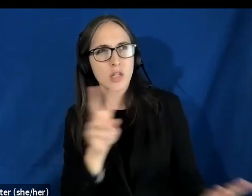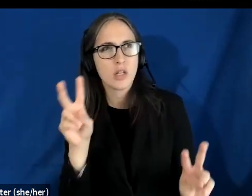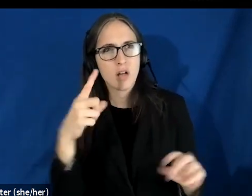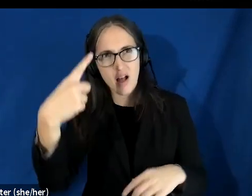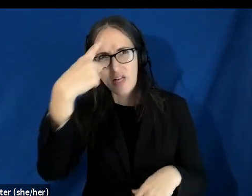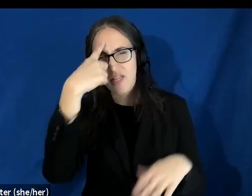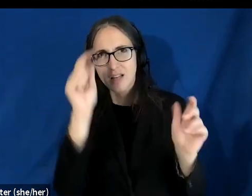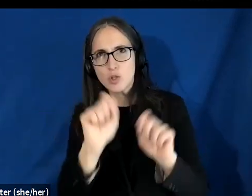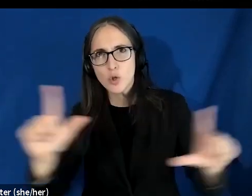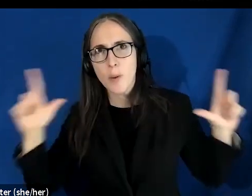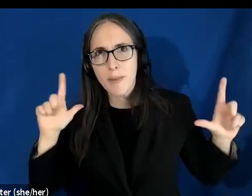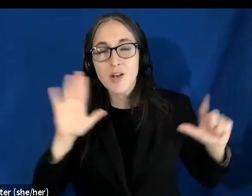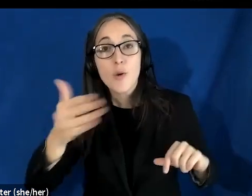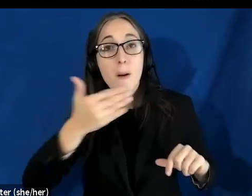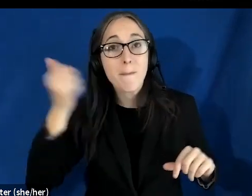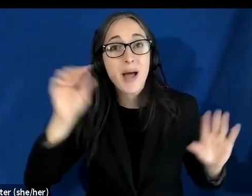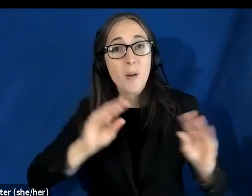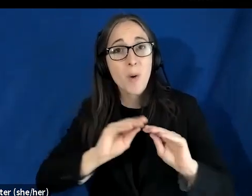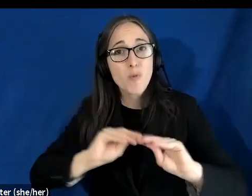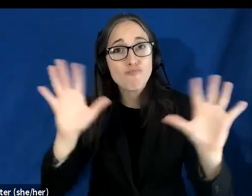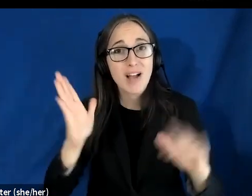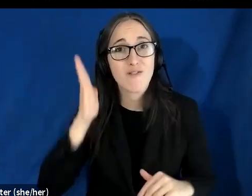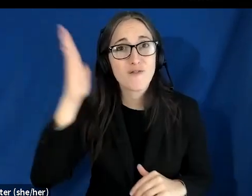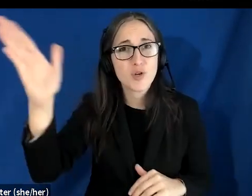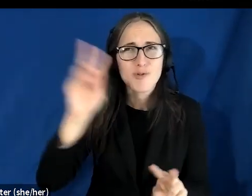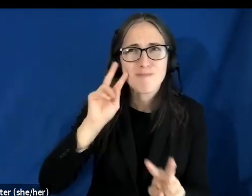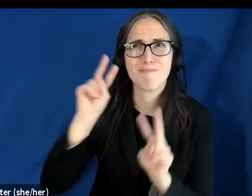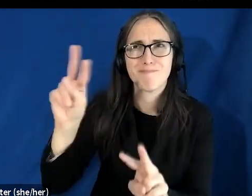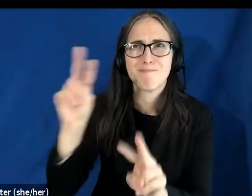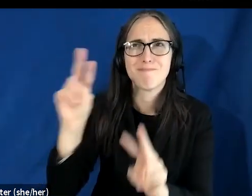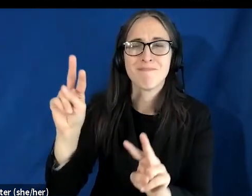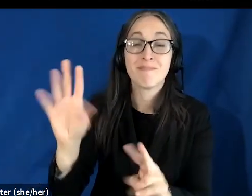better, brighter future. Thank you so much for having me. Thank you so much, Zuby. We really appreciate that.